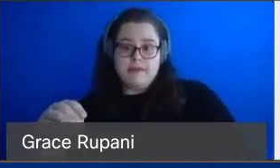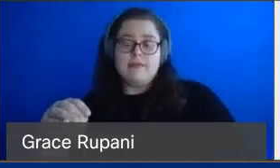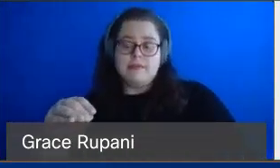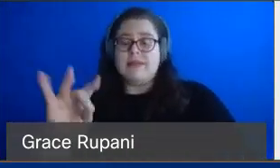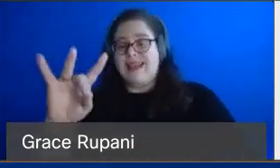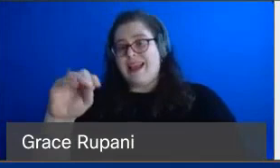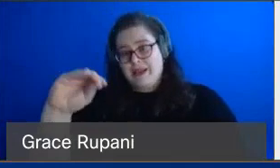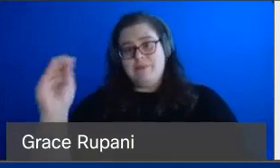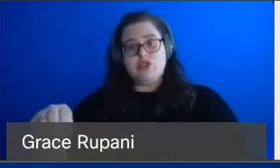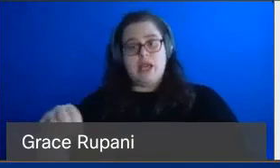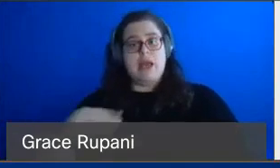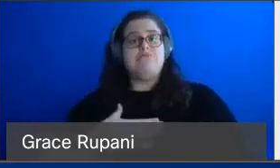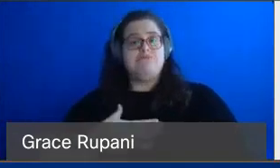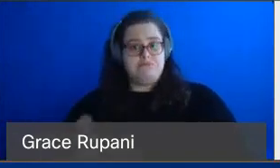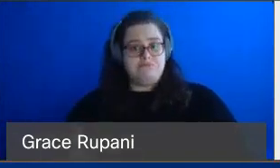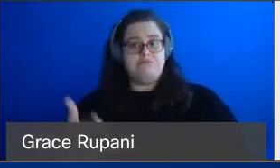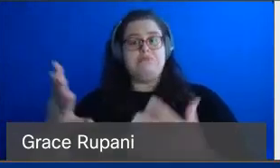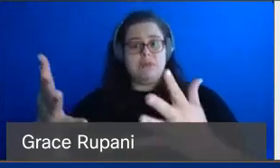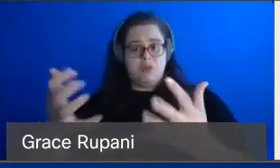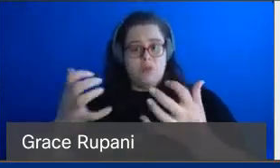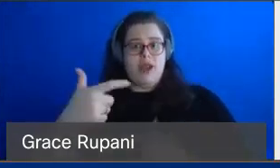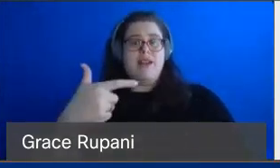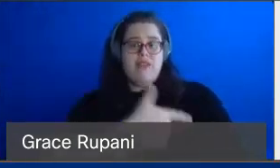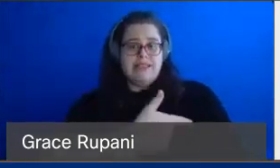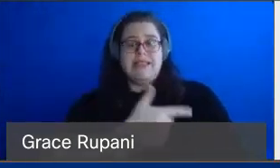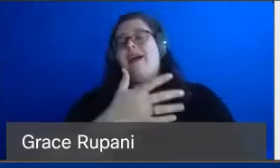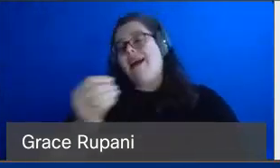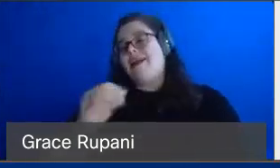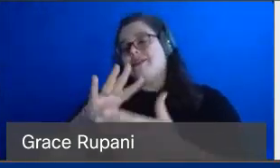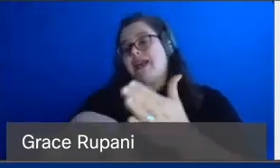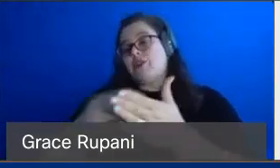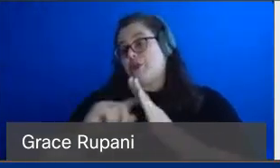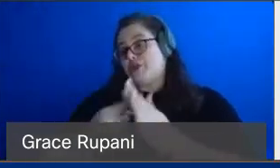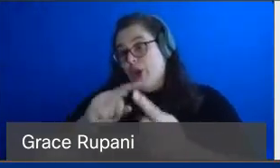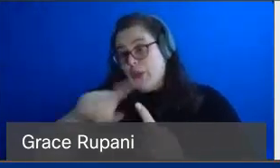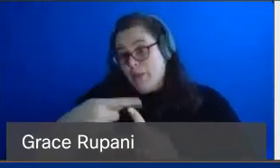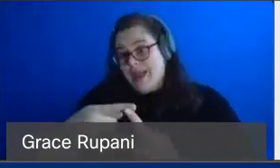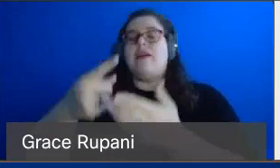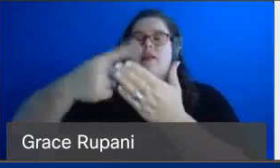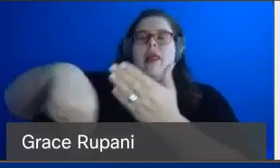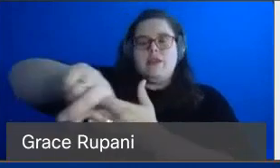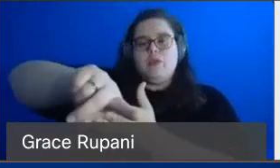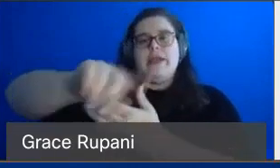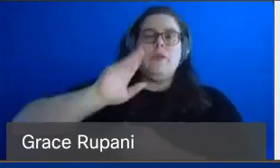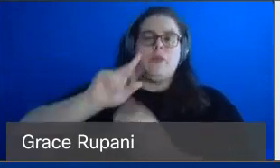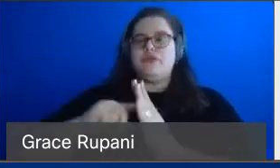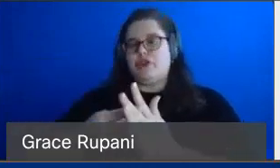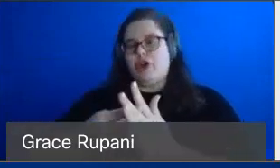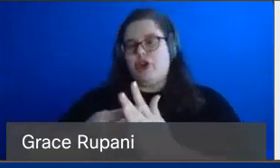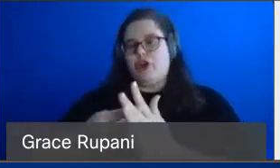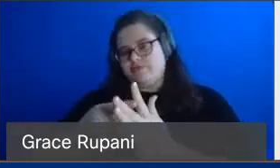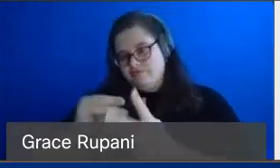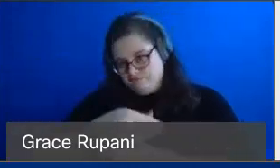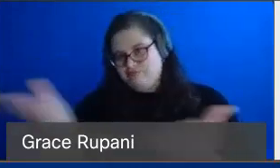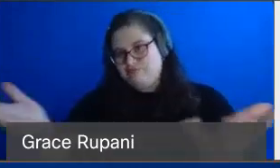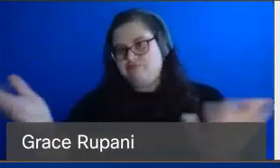wanting to be vaccinated, and those are actually scheduled for next week. I think I had originally thought we provided them with all the names last week. I